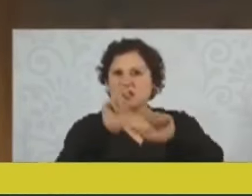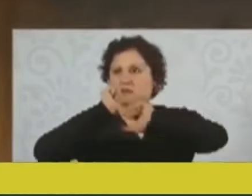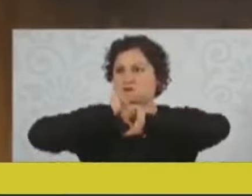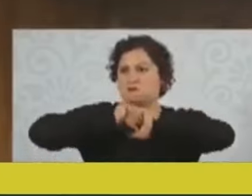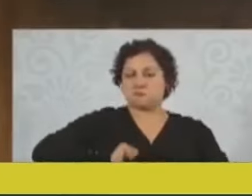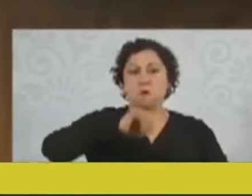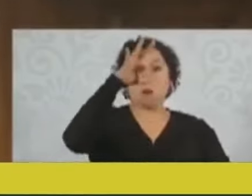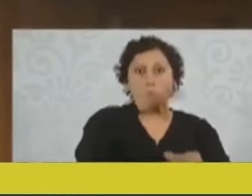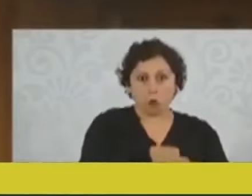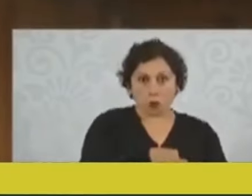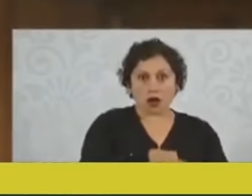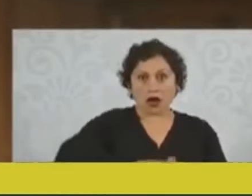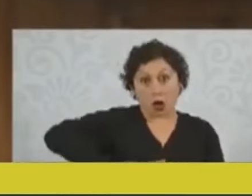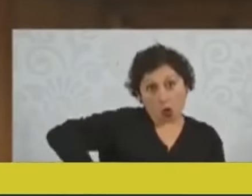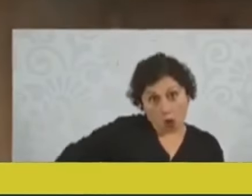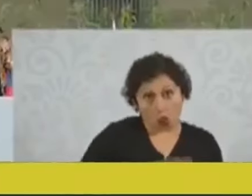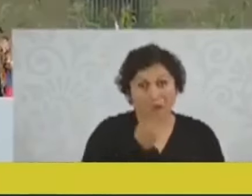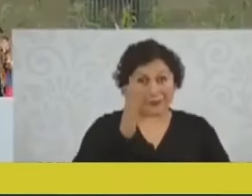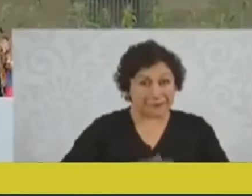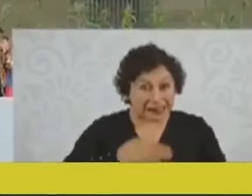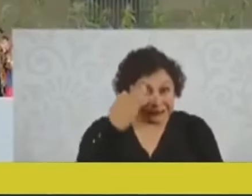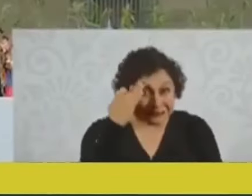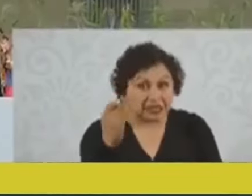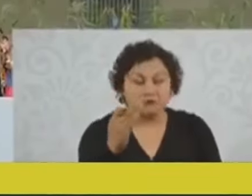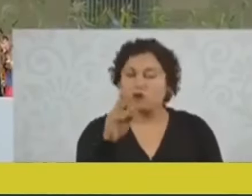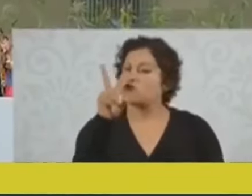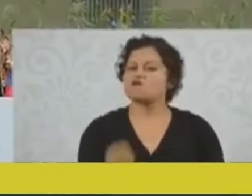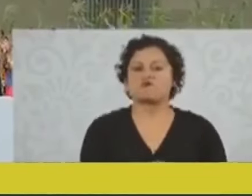position of popular election can be re-elected.